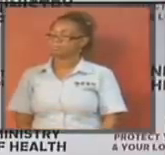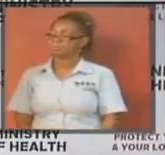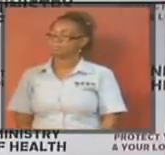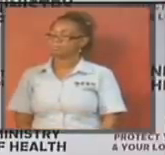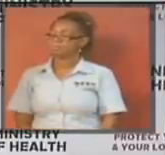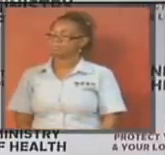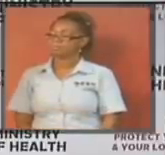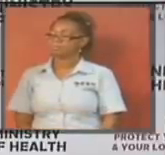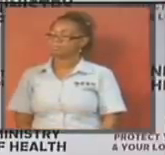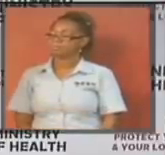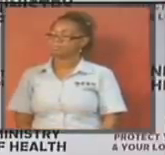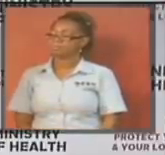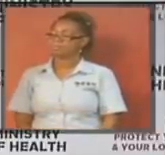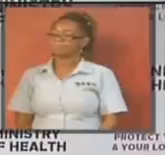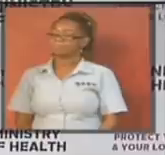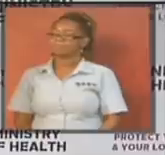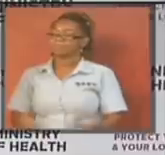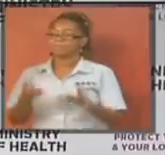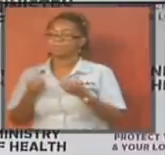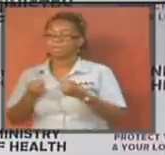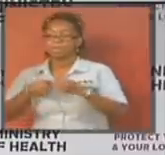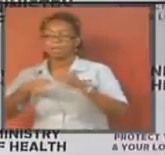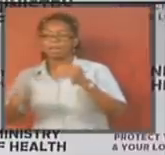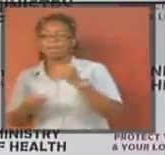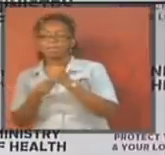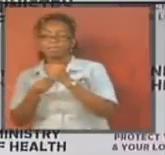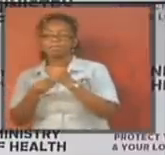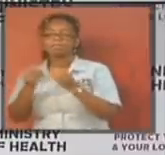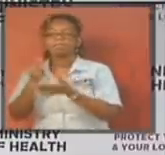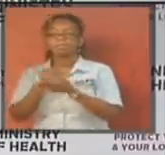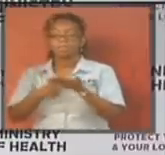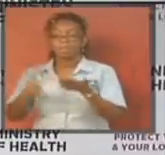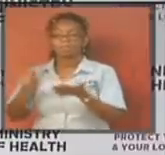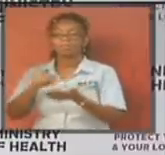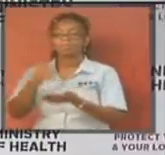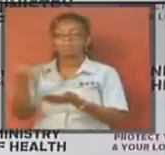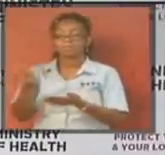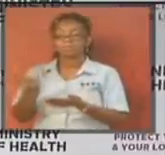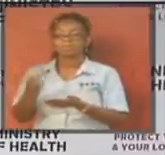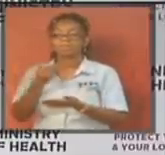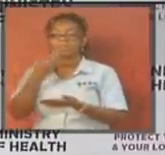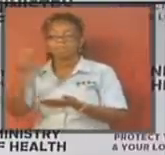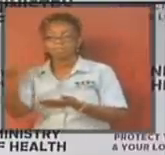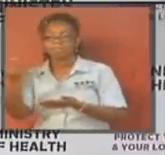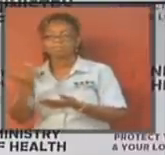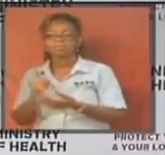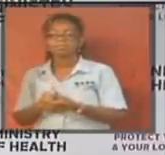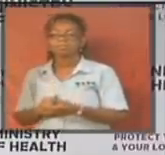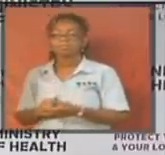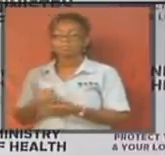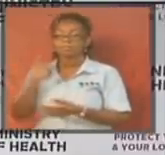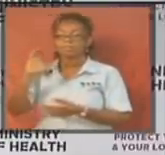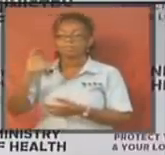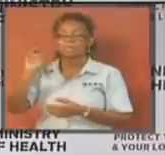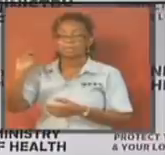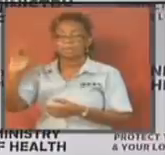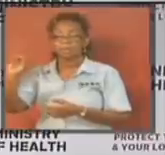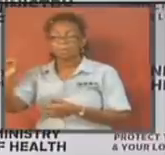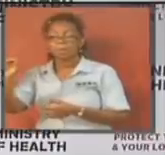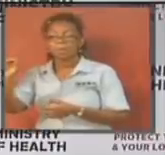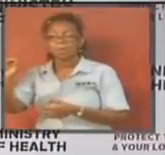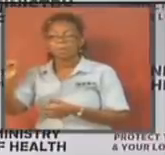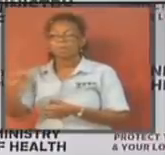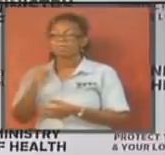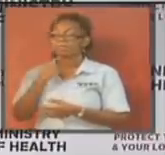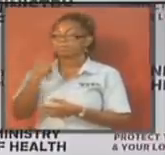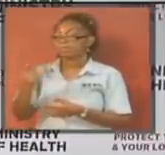both Kimbodram and Priya Vihari. The CMO is saying that customs alerted the health officials when the drugs